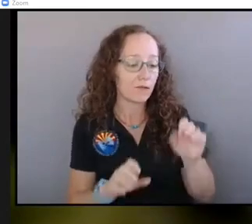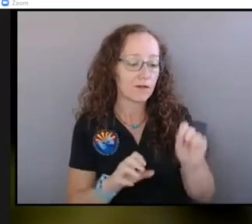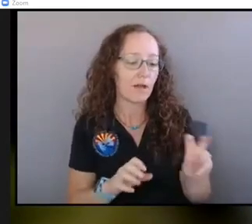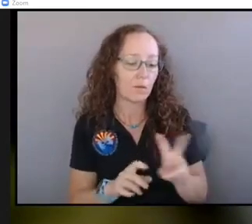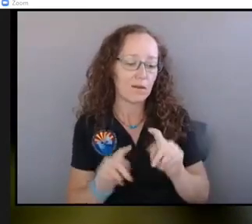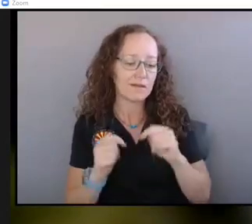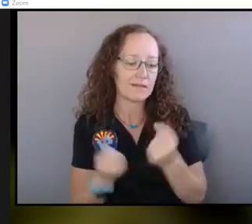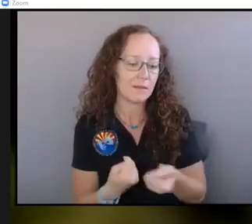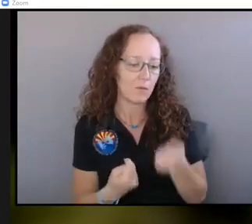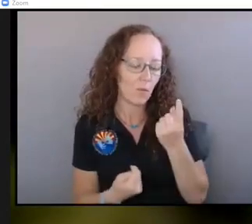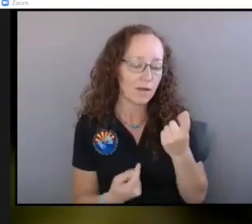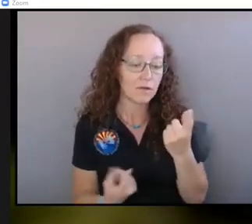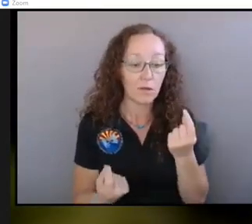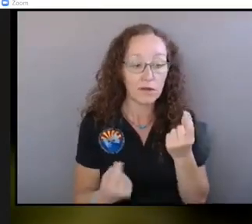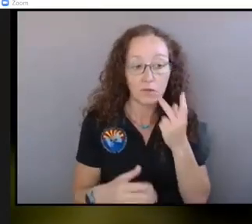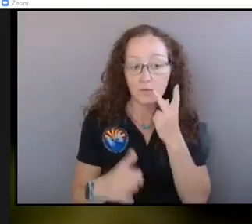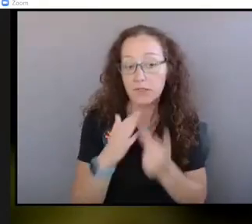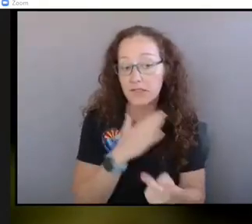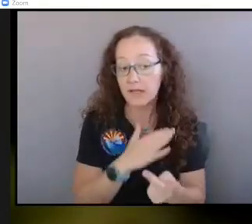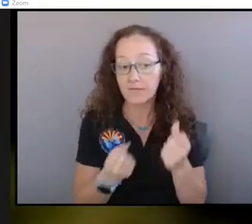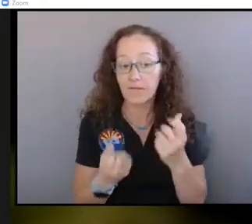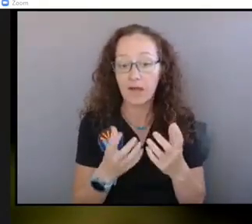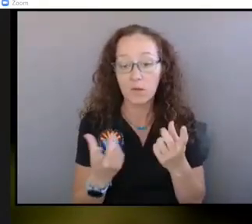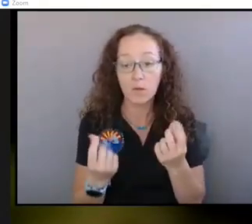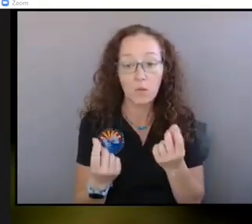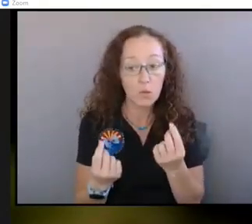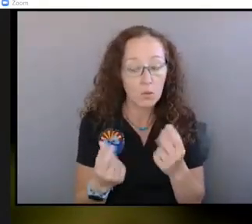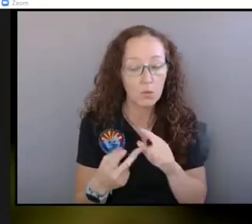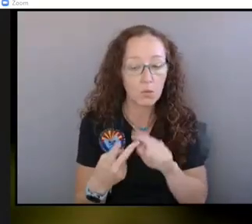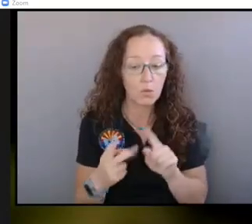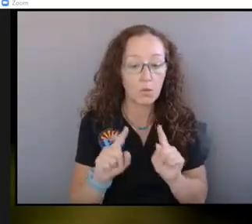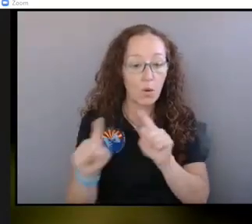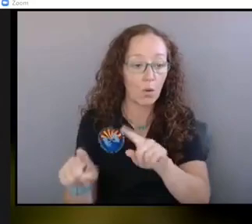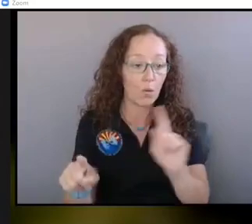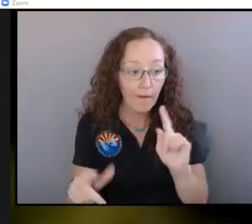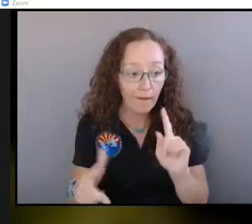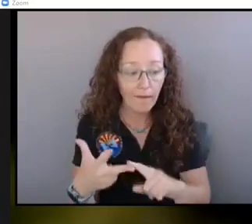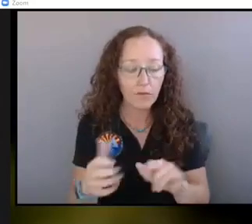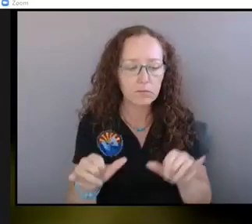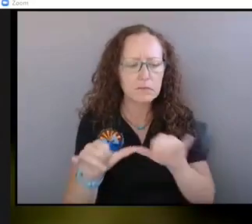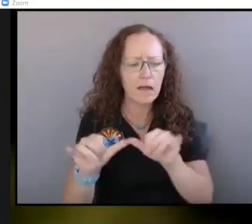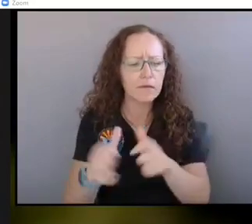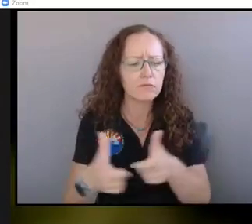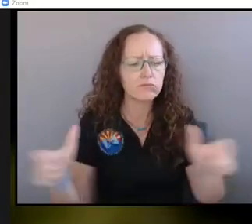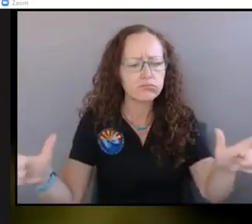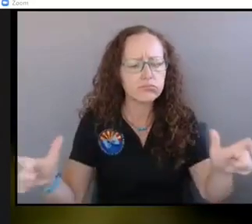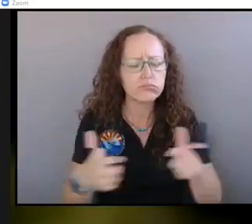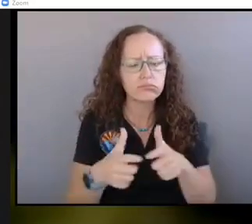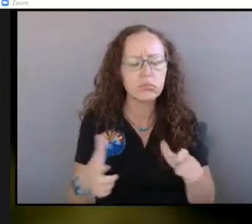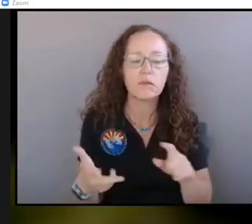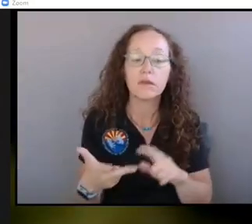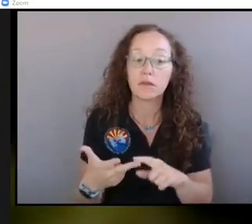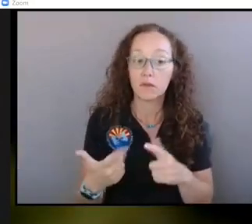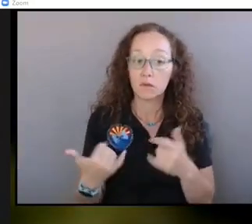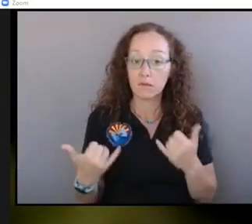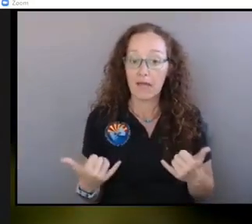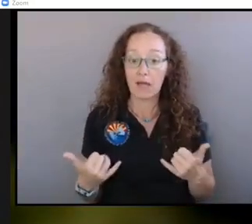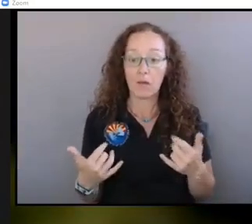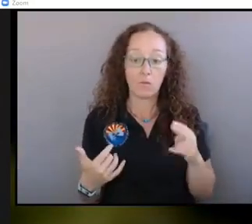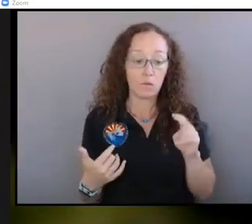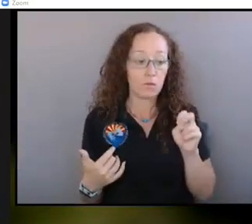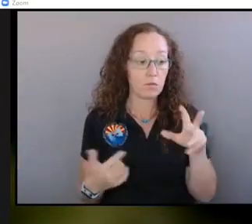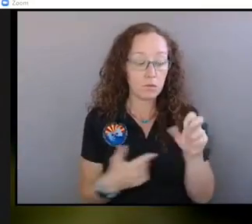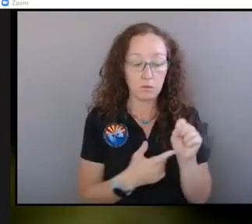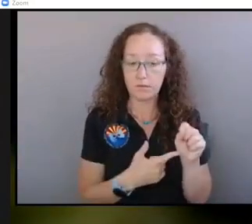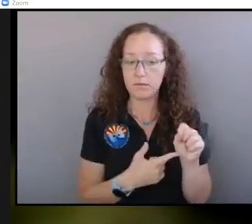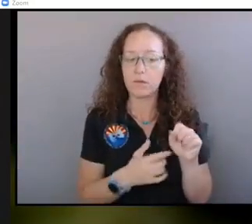going to go, how big it's going to get. So the big news has been the weather. The change in the weather has really moderated the fire